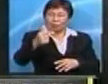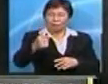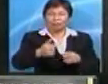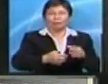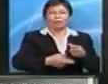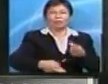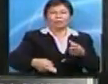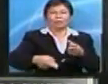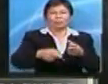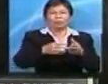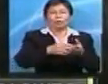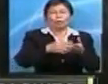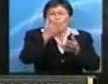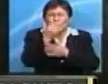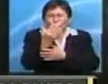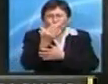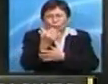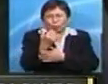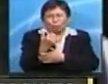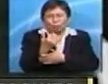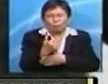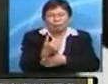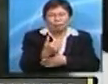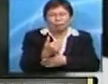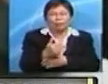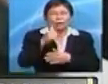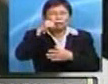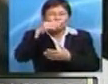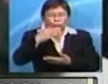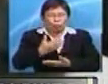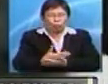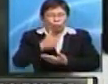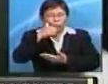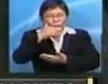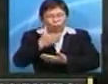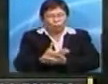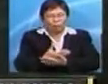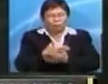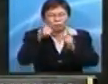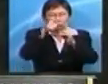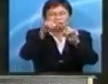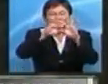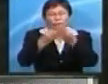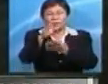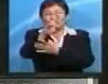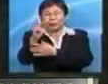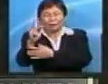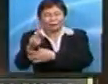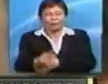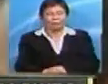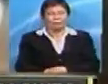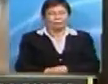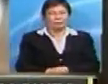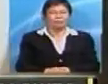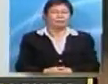the pilot's wife, Pilot Zakaria's wife and daughter, to the Daily Mail in the UK. Somewhere, apparently, the police have revealed